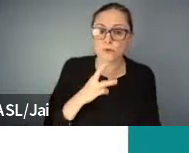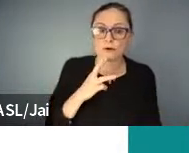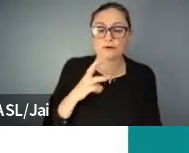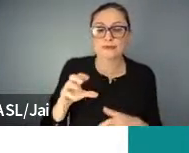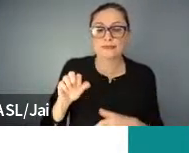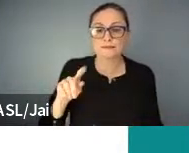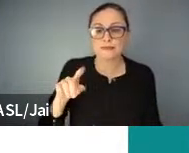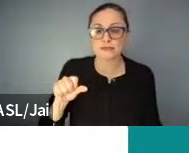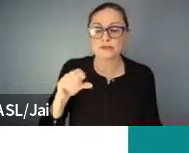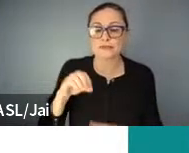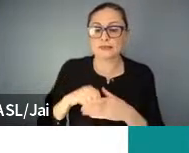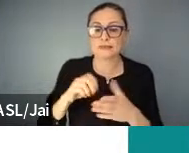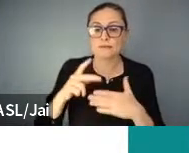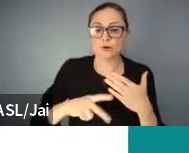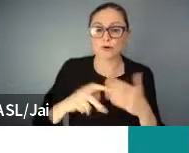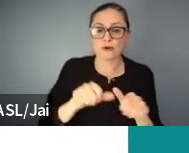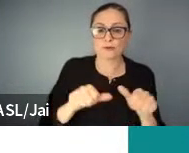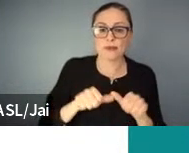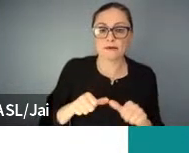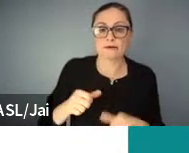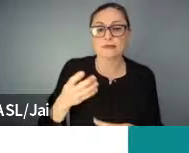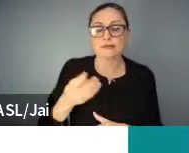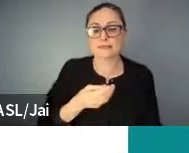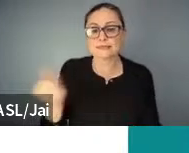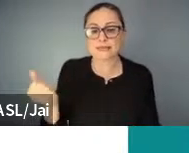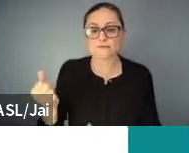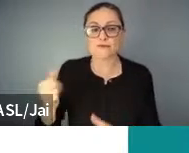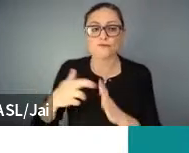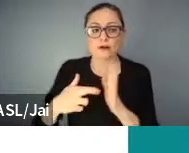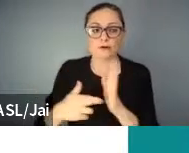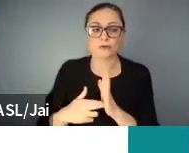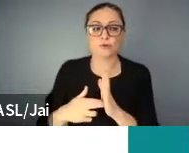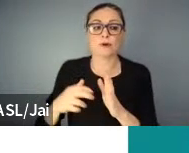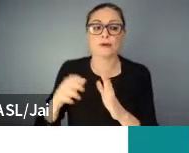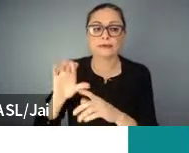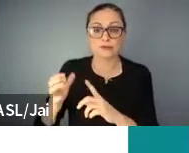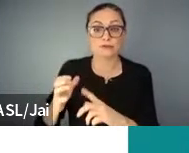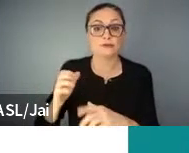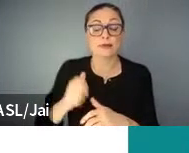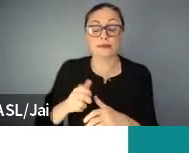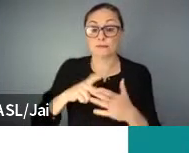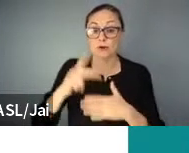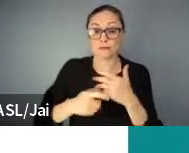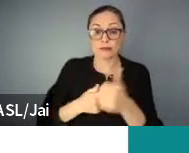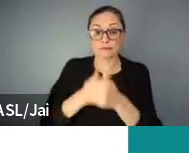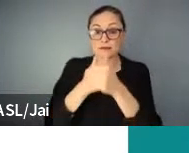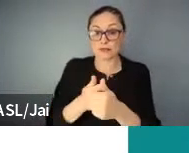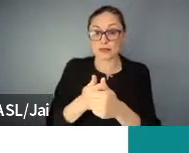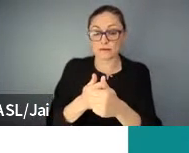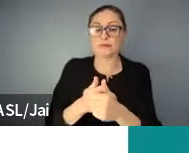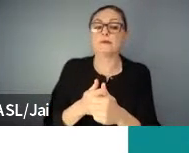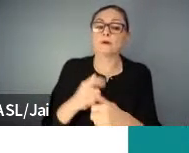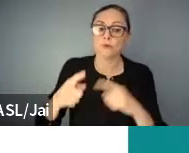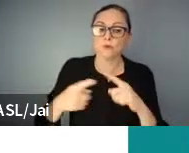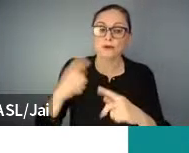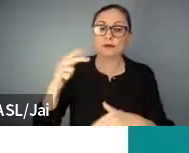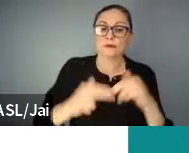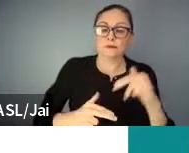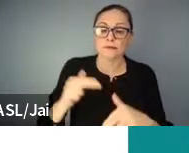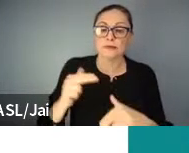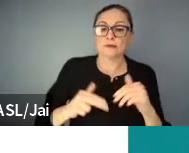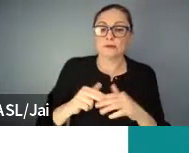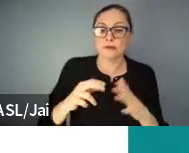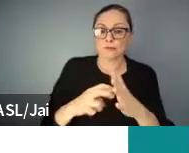in the program area and several regulatory conditions with which the program needs to comply with, especially when constructing a bridge in the Columbia